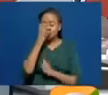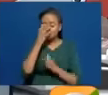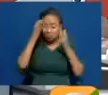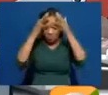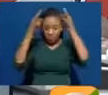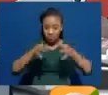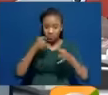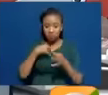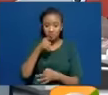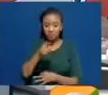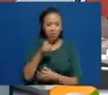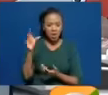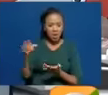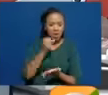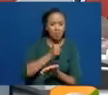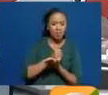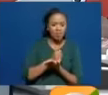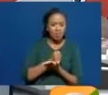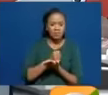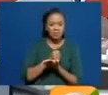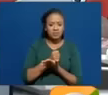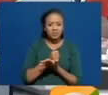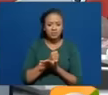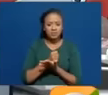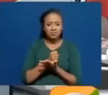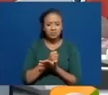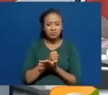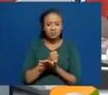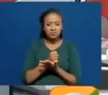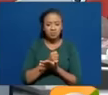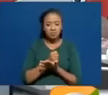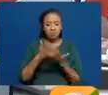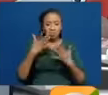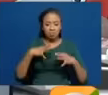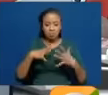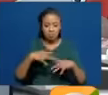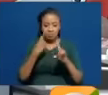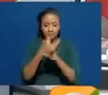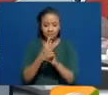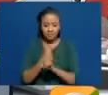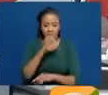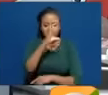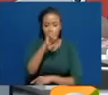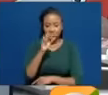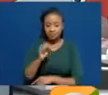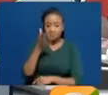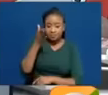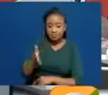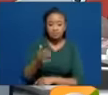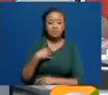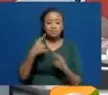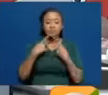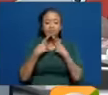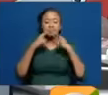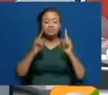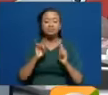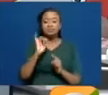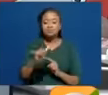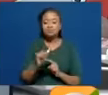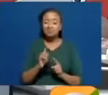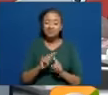individuals without vetting. Some of the appointees who are present in court as judges delivered the judgment that virtually ends their dreams to what